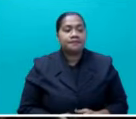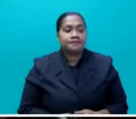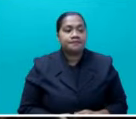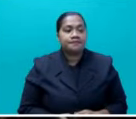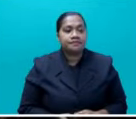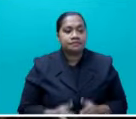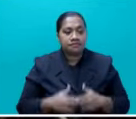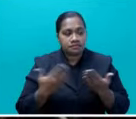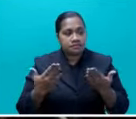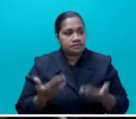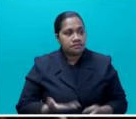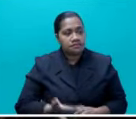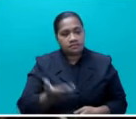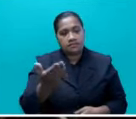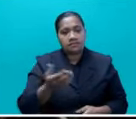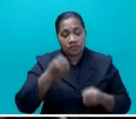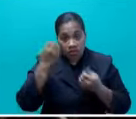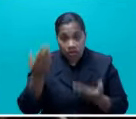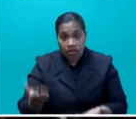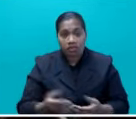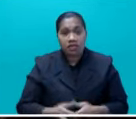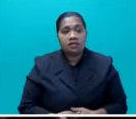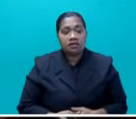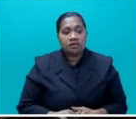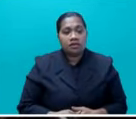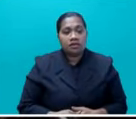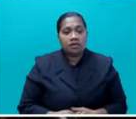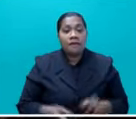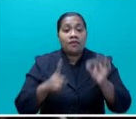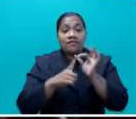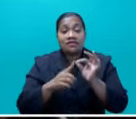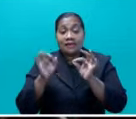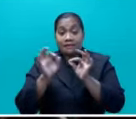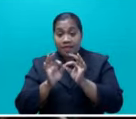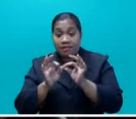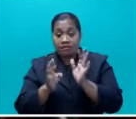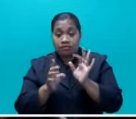I give the floor to the Honourable Professor Bimin Prasad. You have the floor.